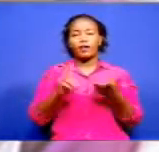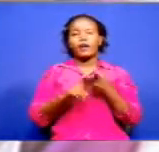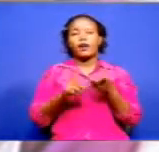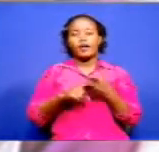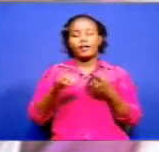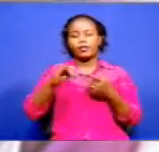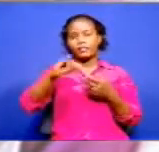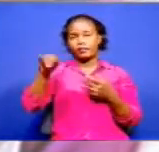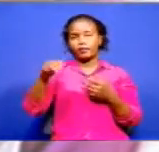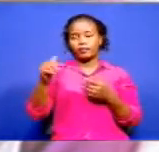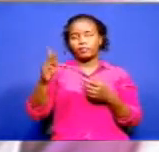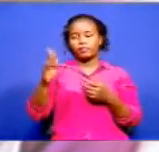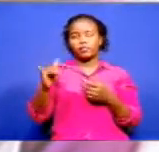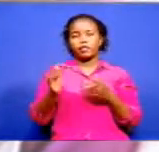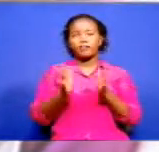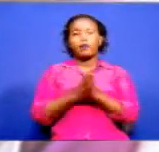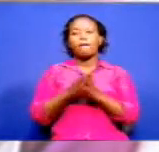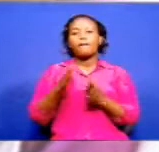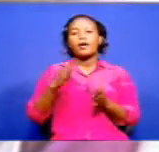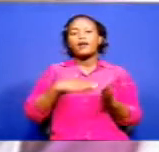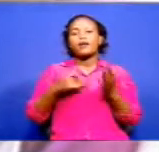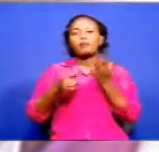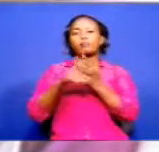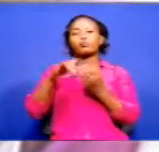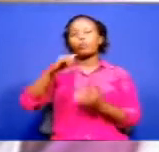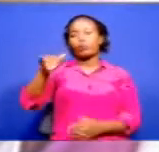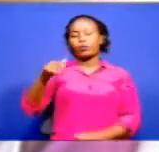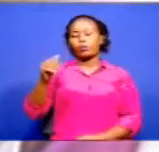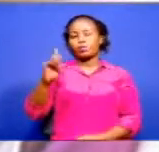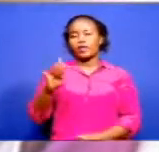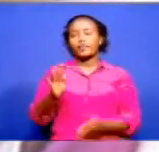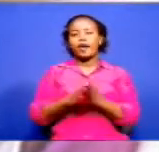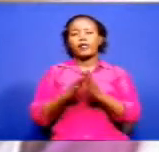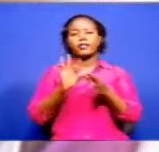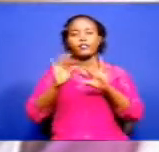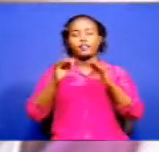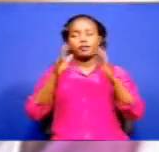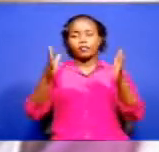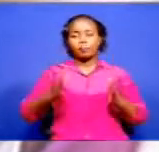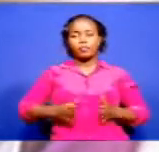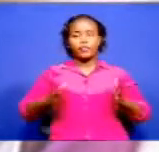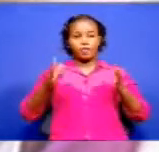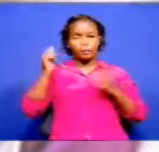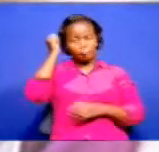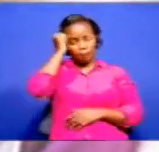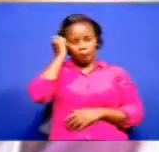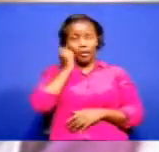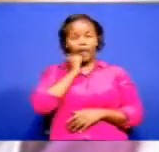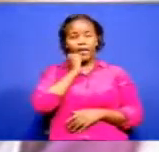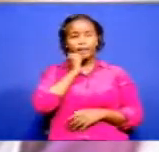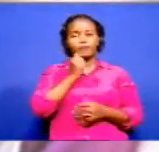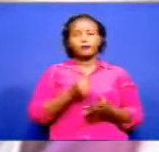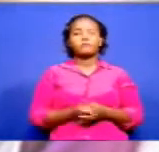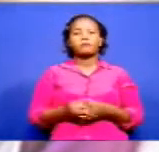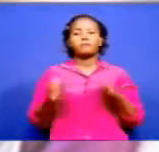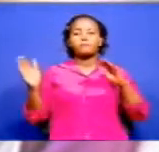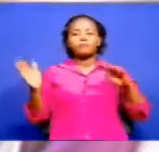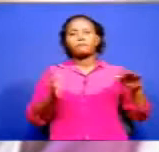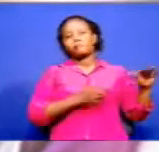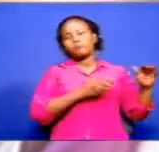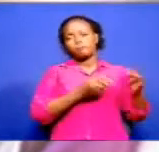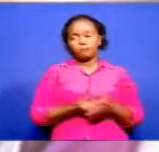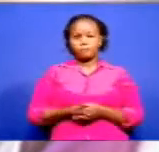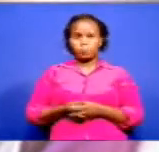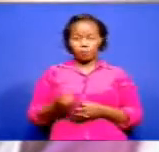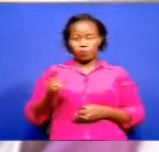Jackie Wimbiru. My name is Jackie Wimbiru. Our sign language interpreter is Anne Wangeshi. Now, to kick us off,